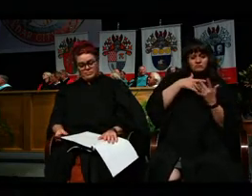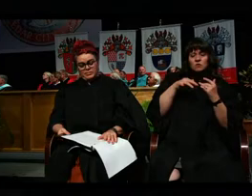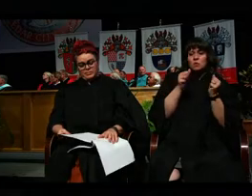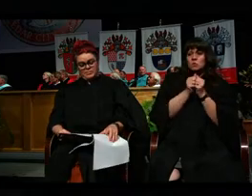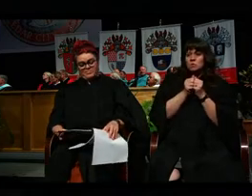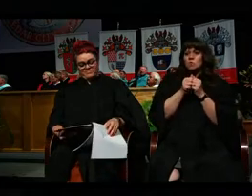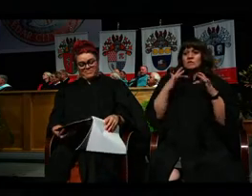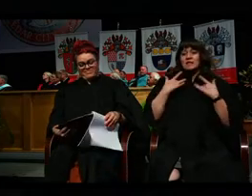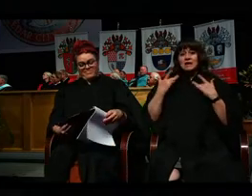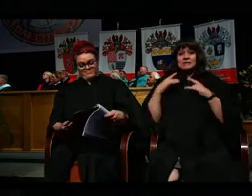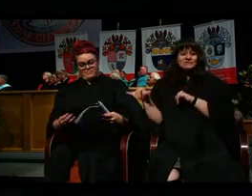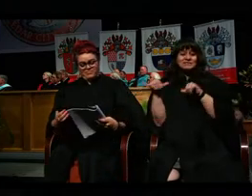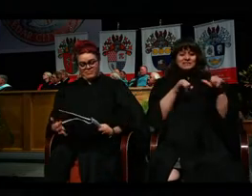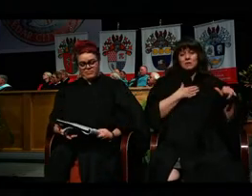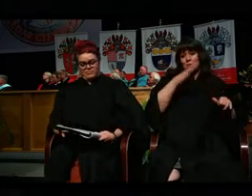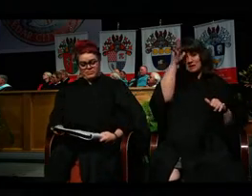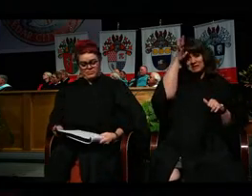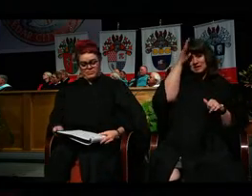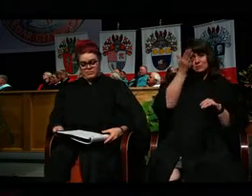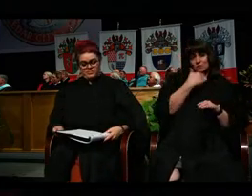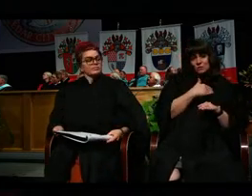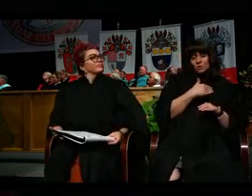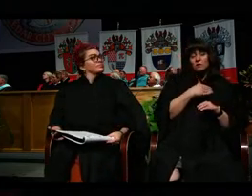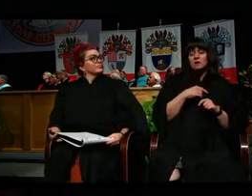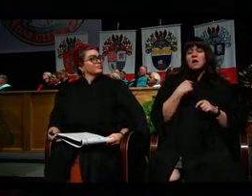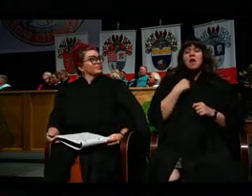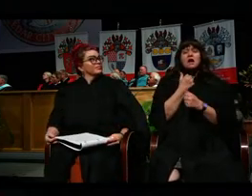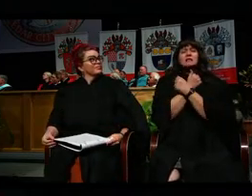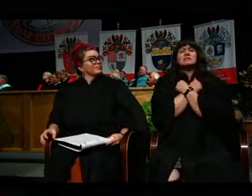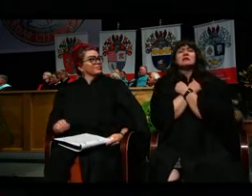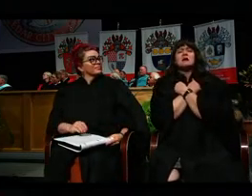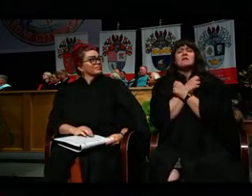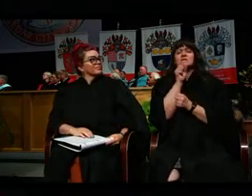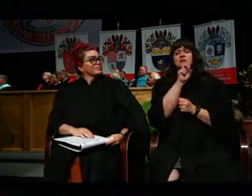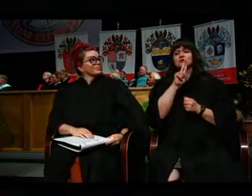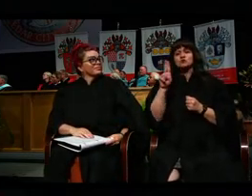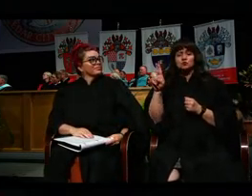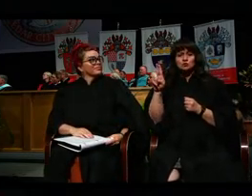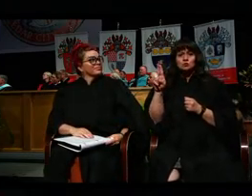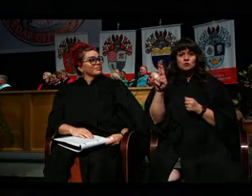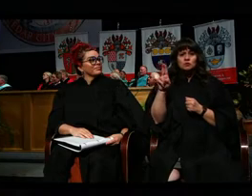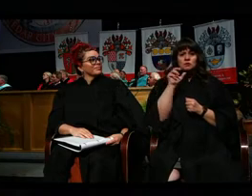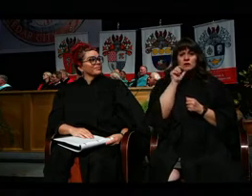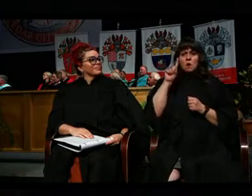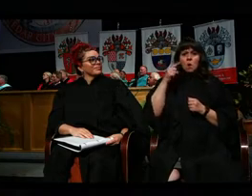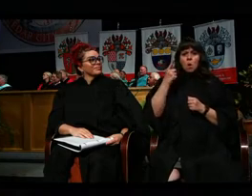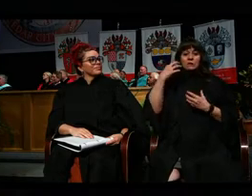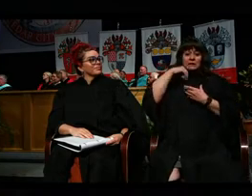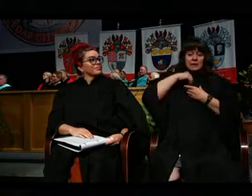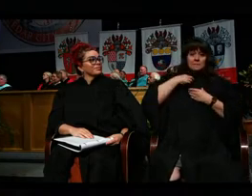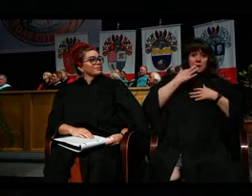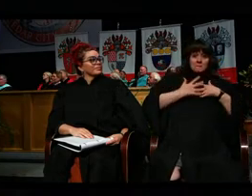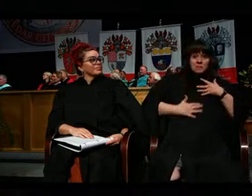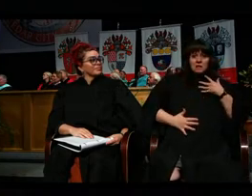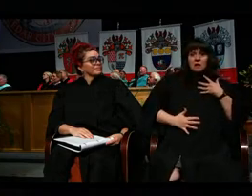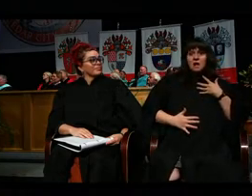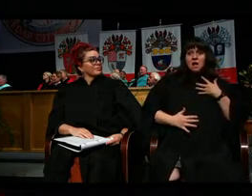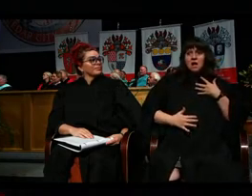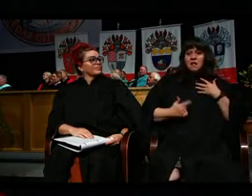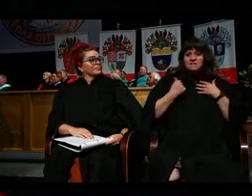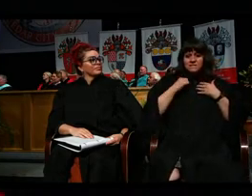dad once held. I love SUU. It's not only in my blood, it is who I